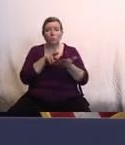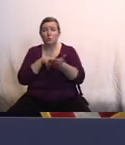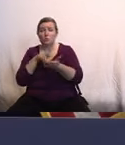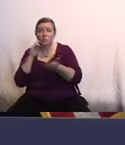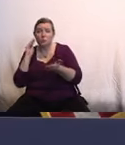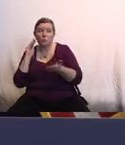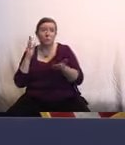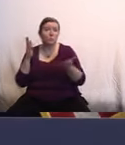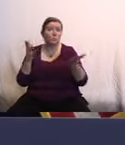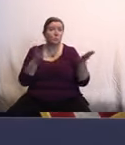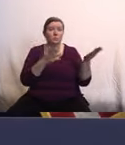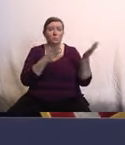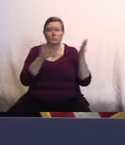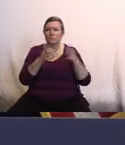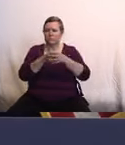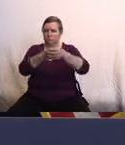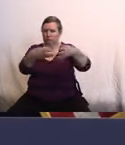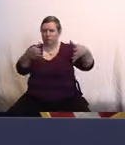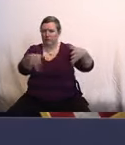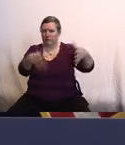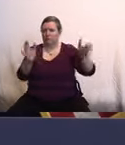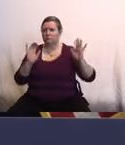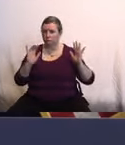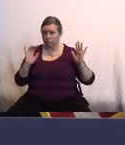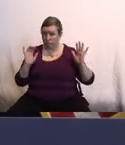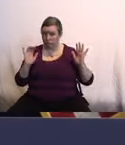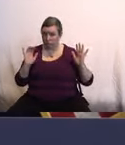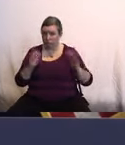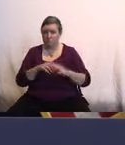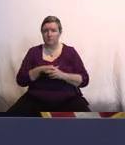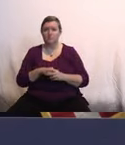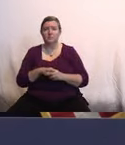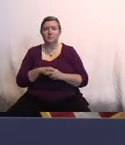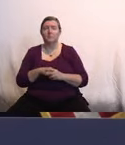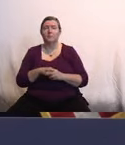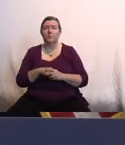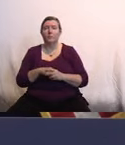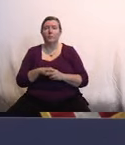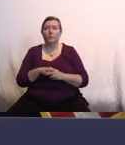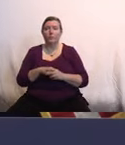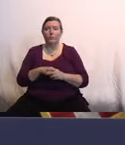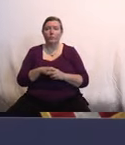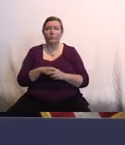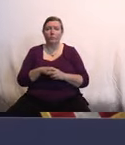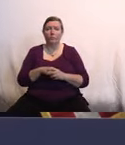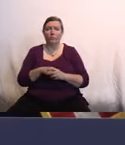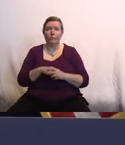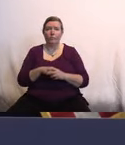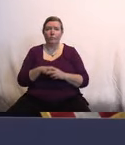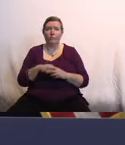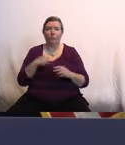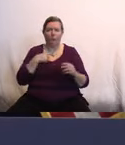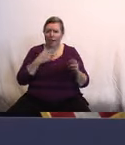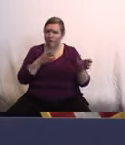them. We've put a runway in place that we think is a reasonable one, so it's not